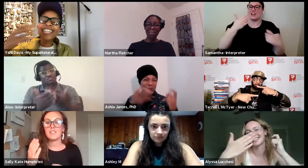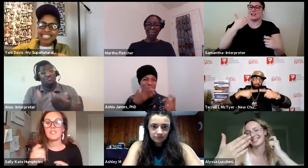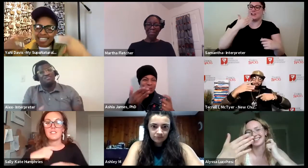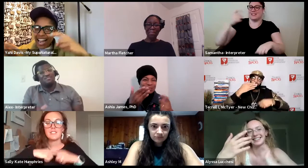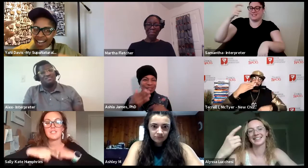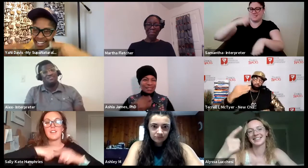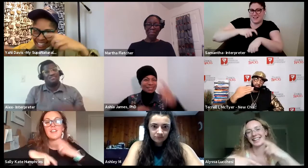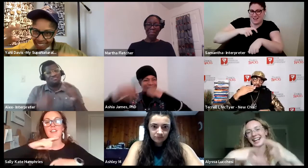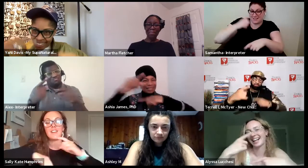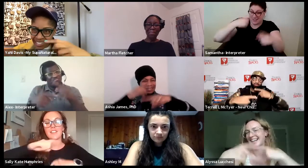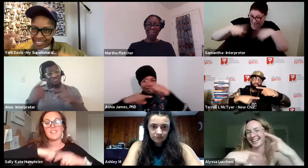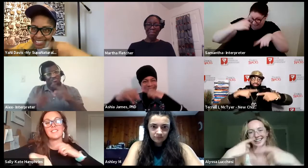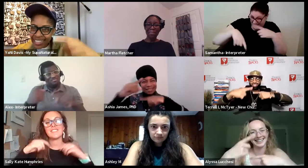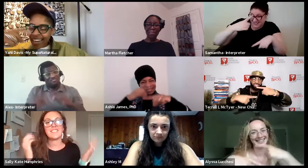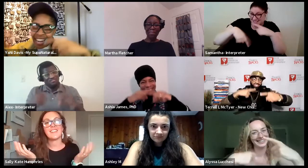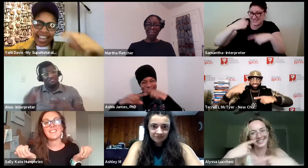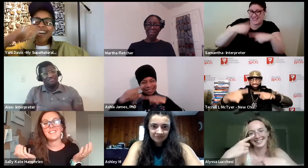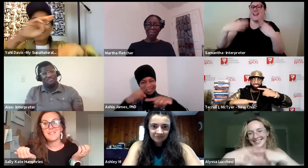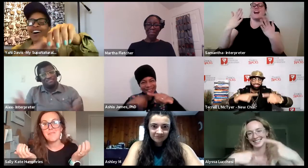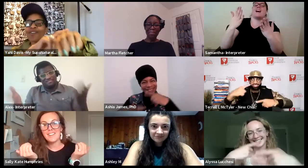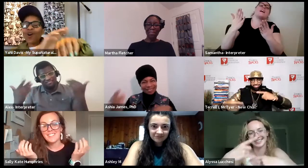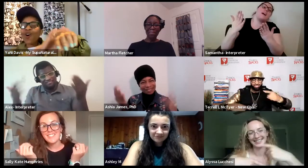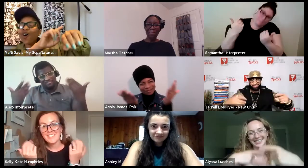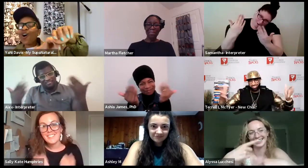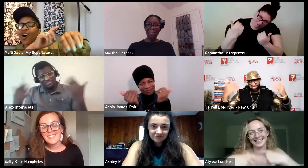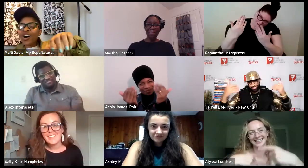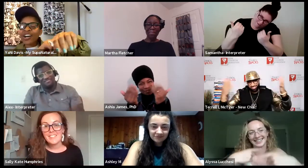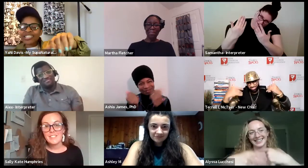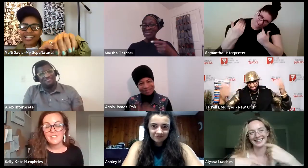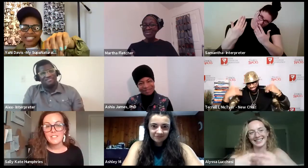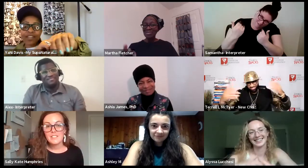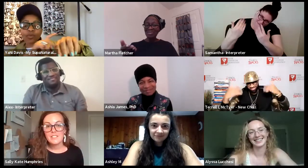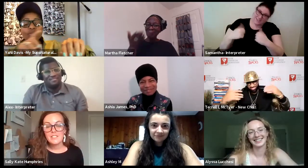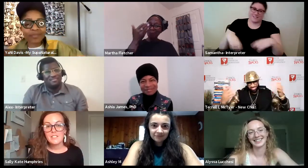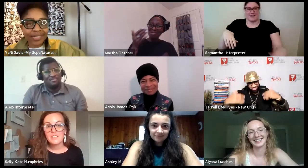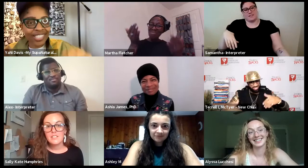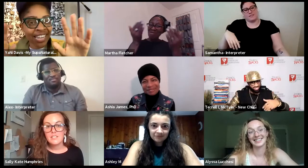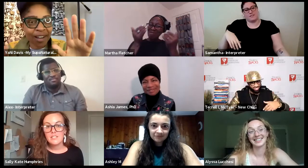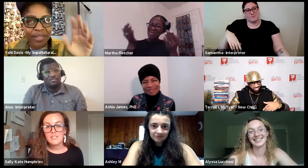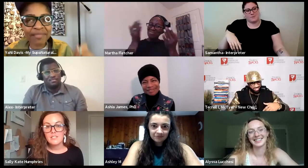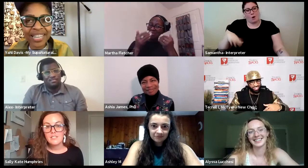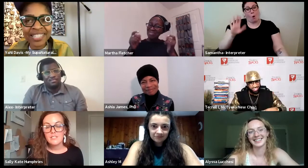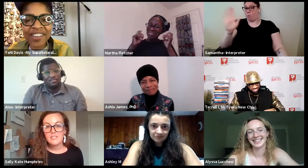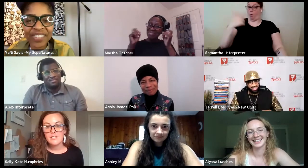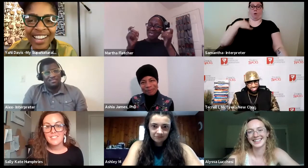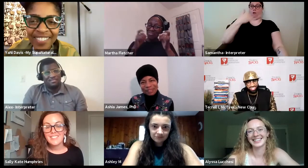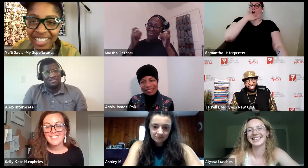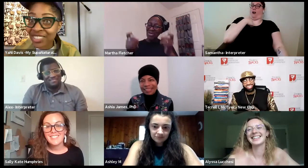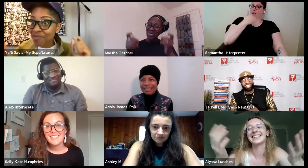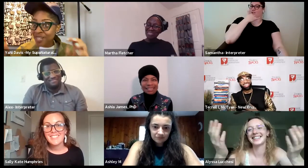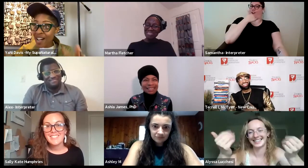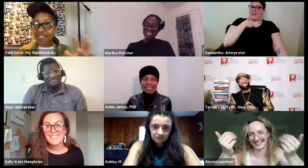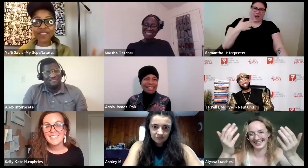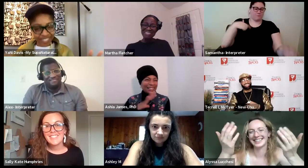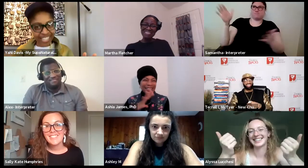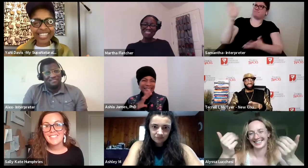good sign. Come on. Ooh, see, I'm getting messed up, y'all. I'm getting